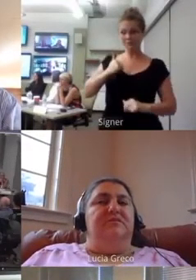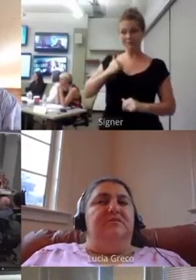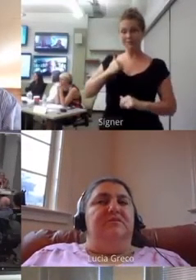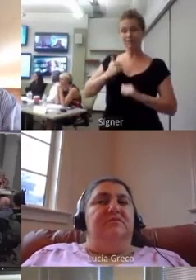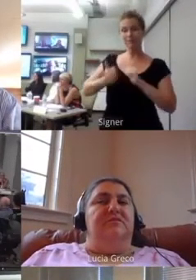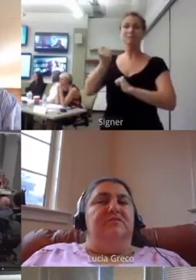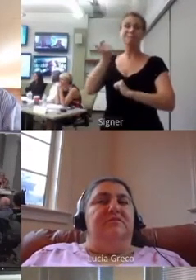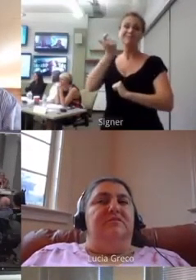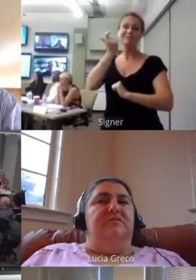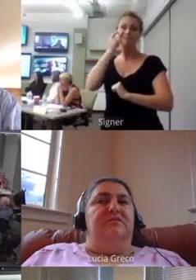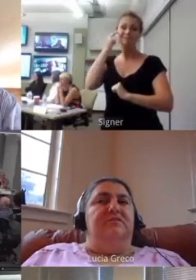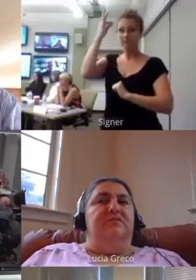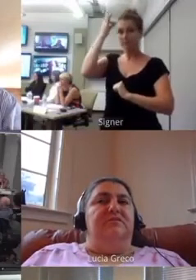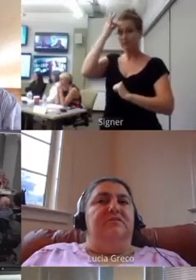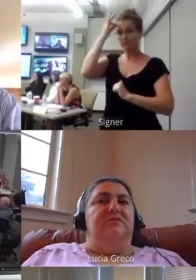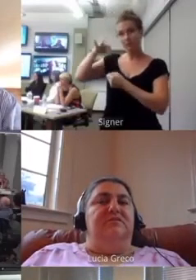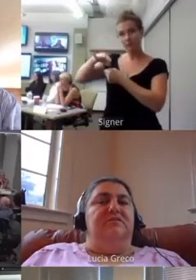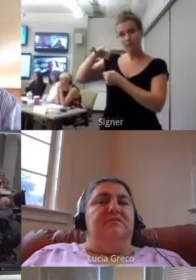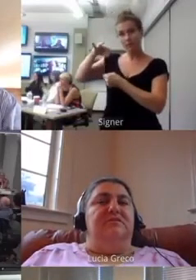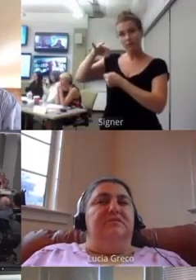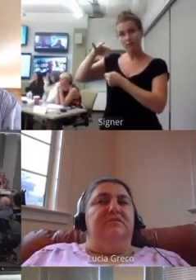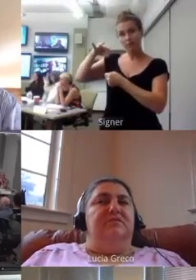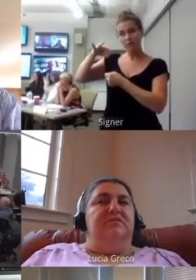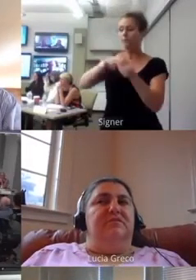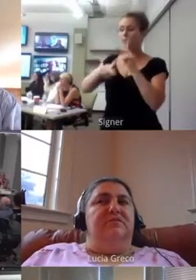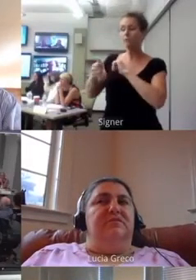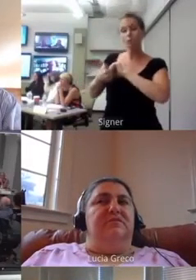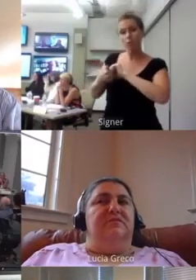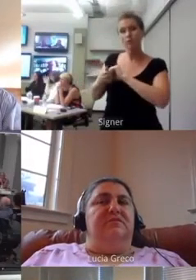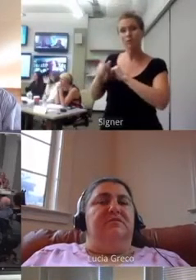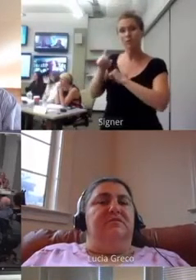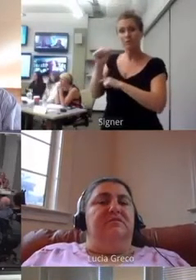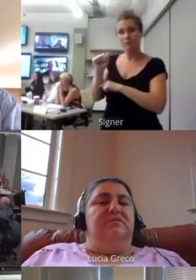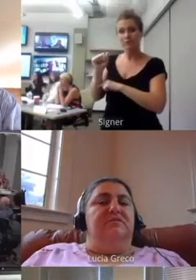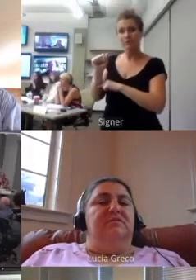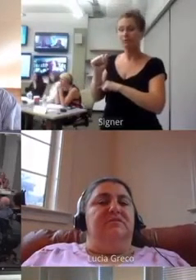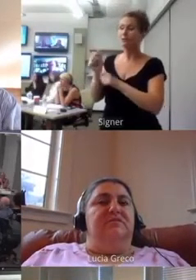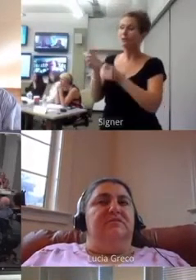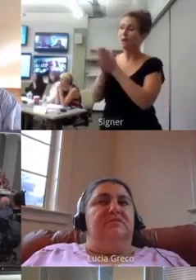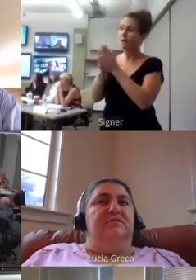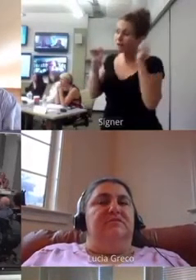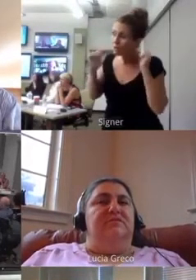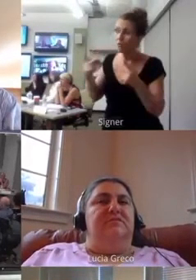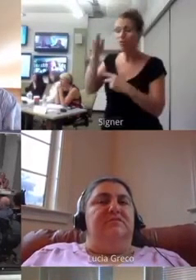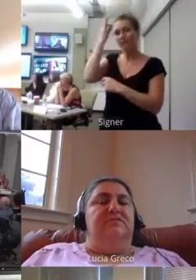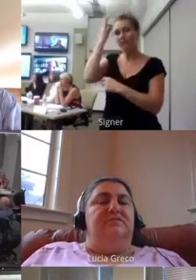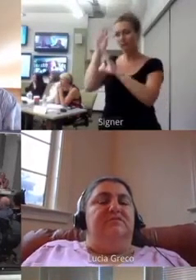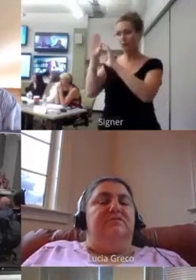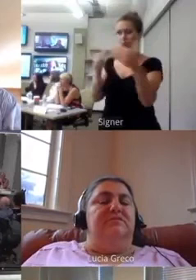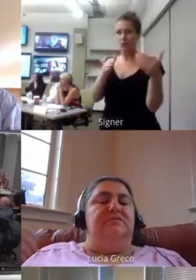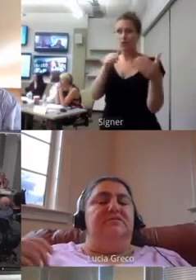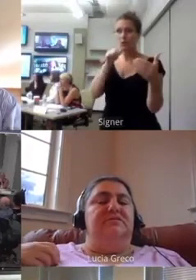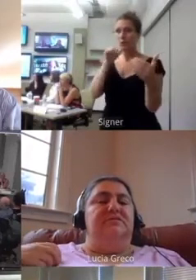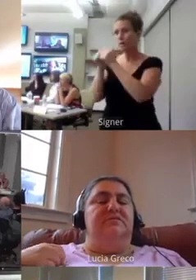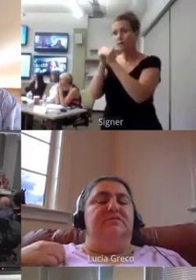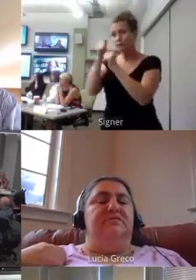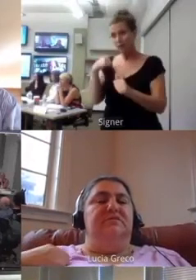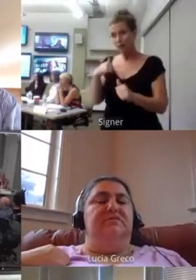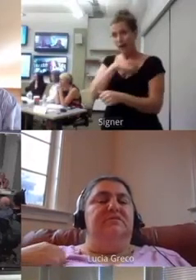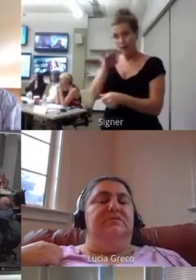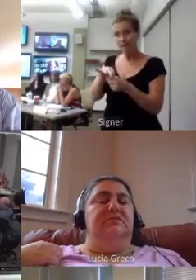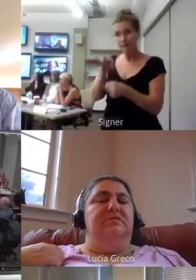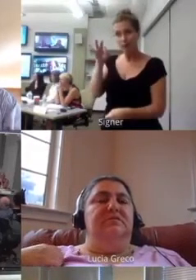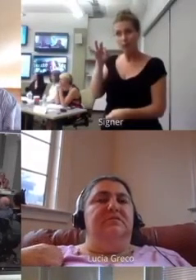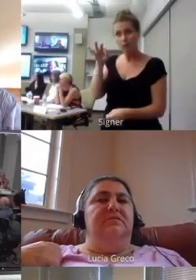election, people with disabilities called on all the federal parties competing for our votes to promise that they